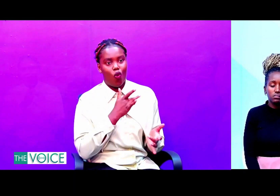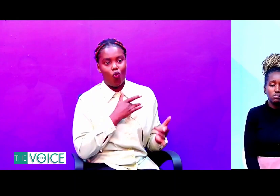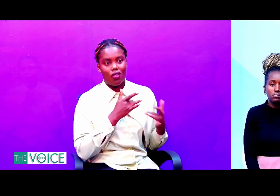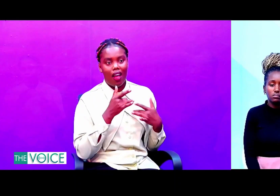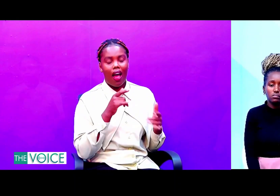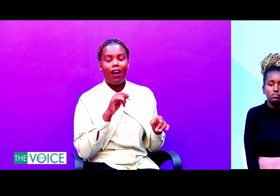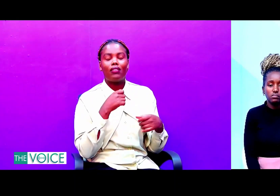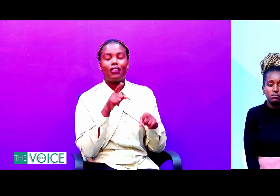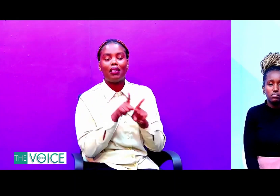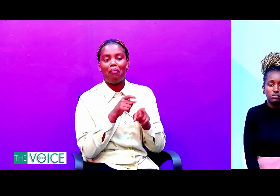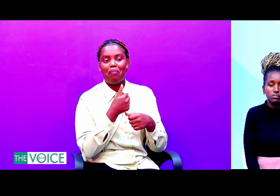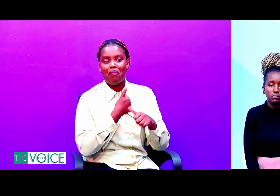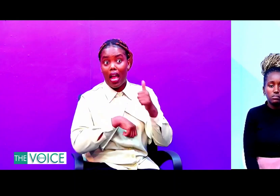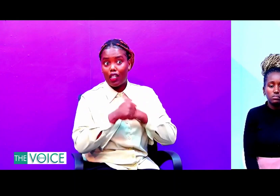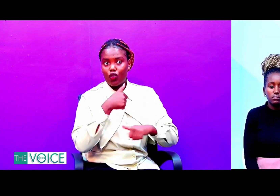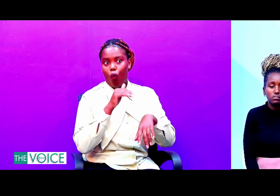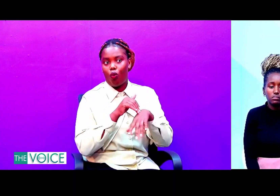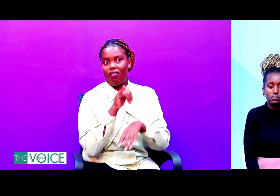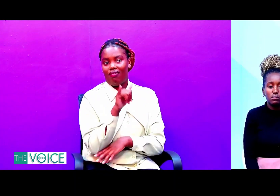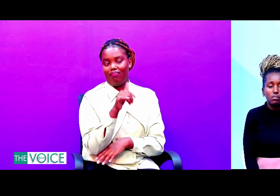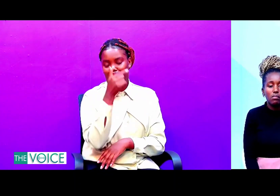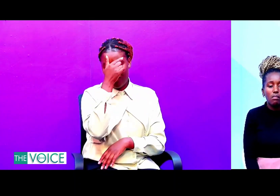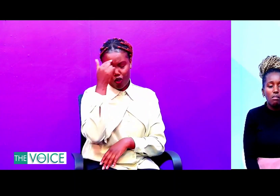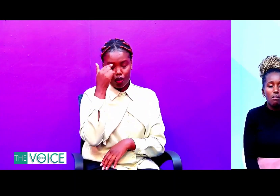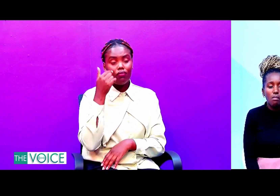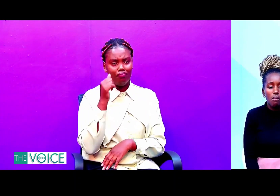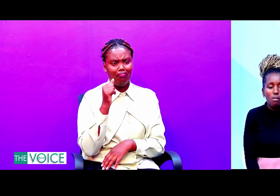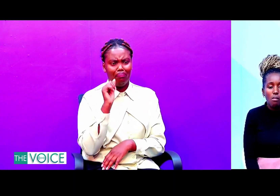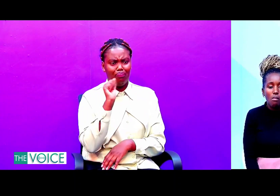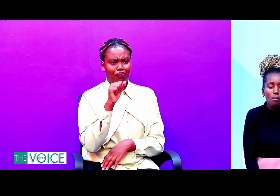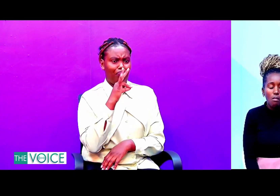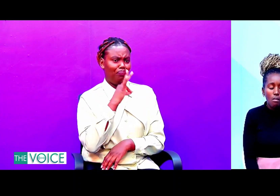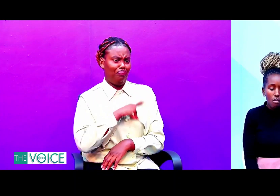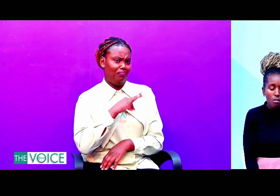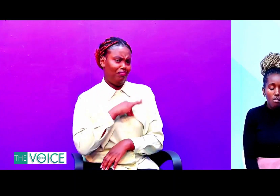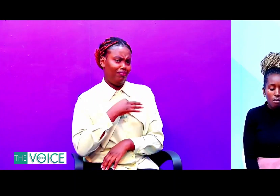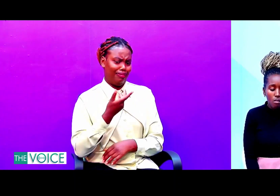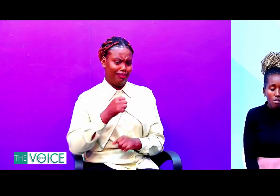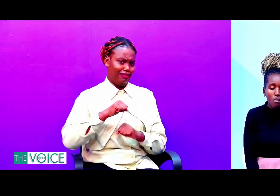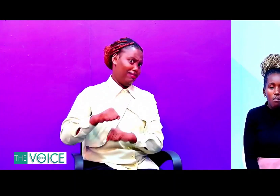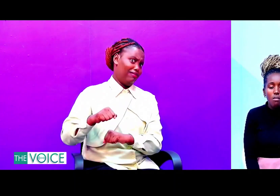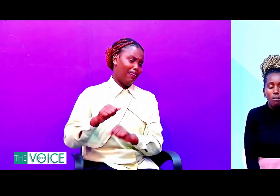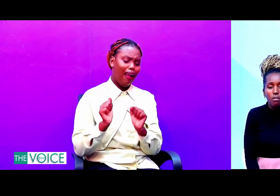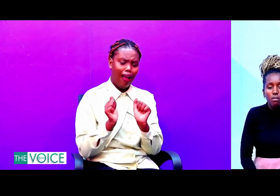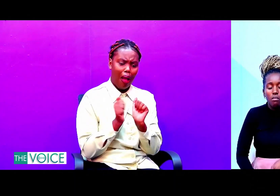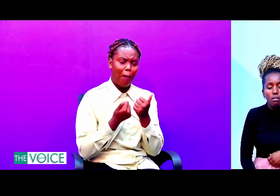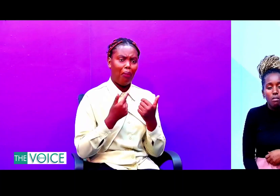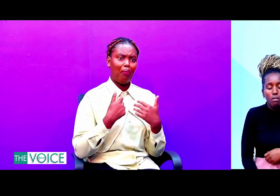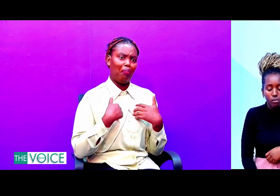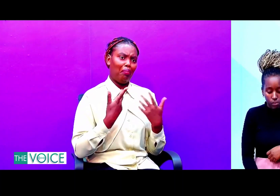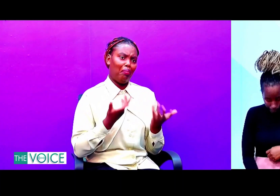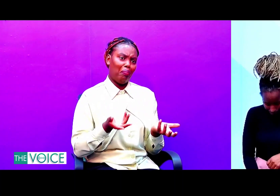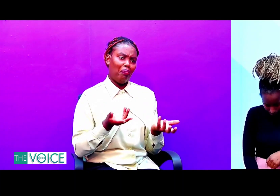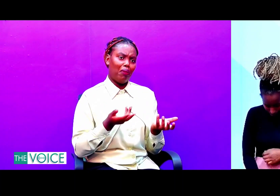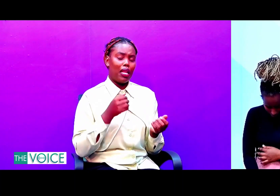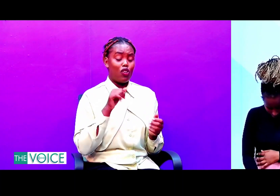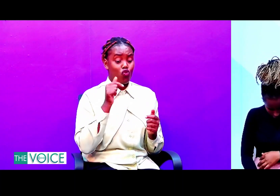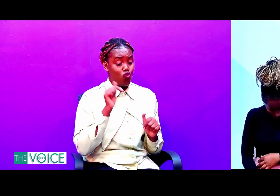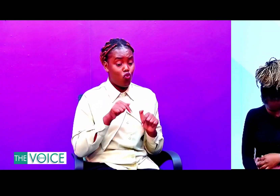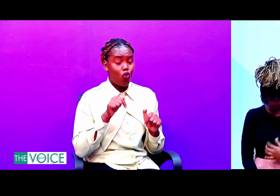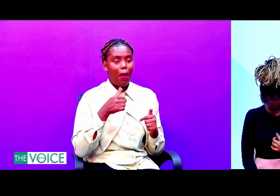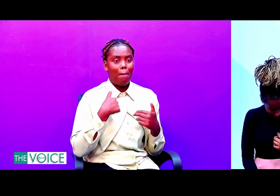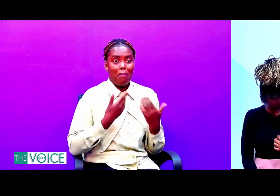concern and have noted it as well, and I believe that they will take action on that so that it can help people living